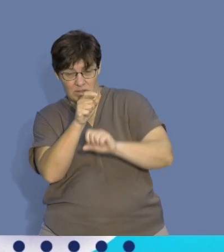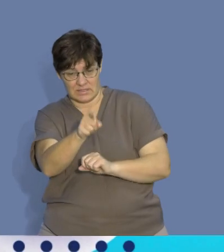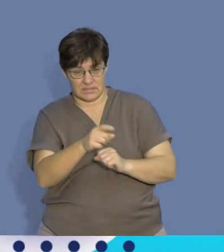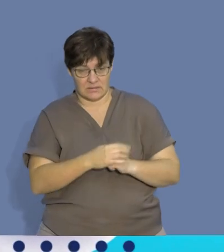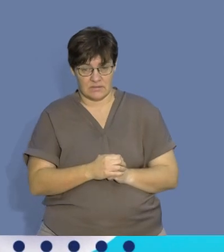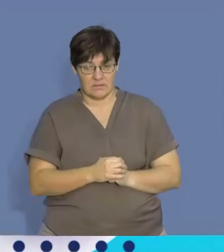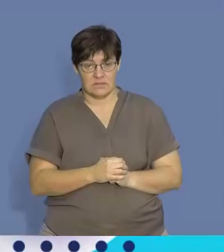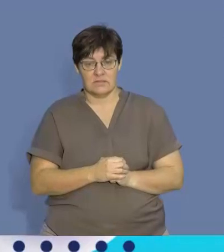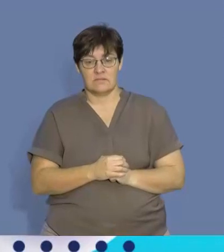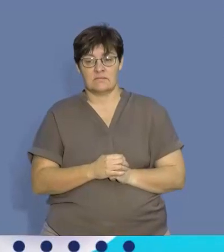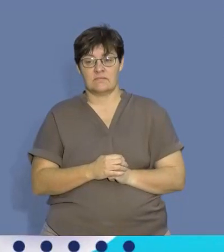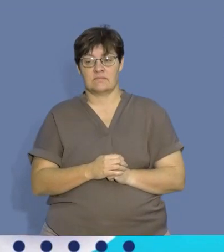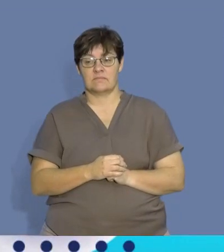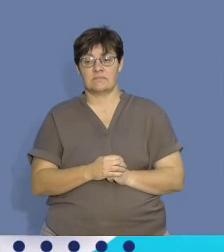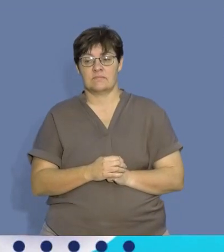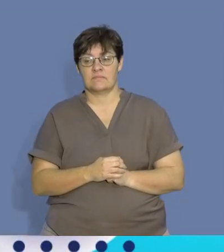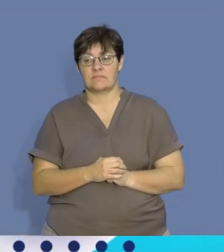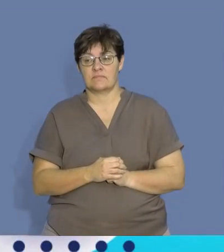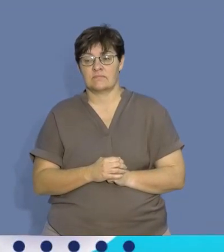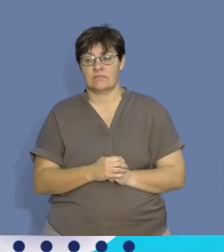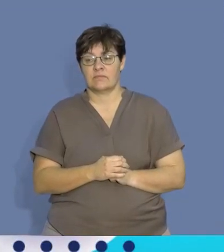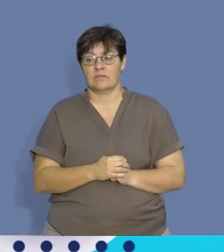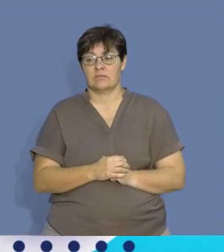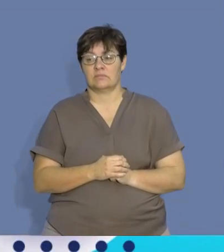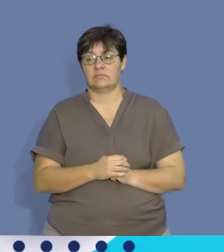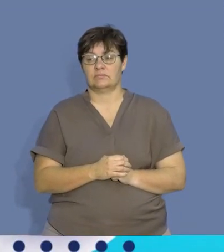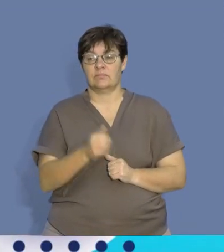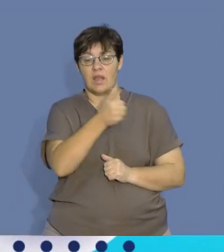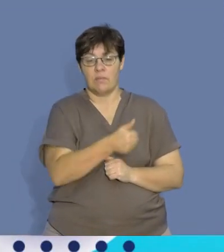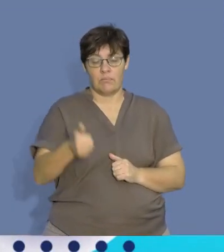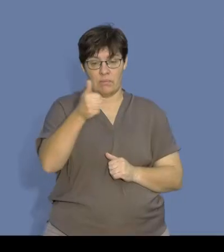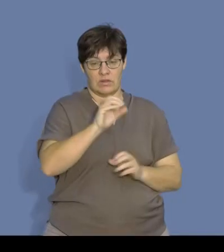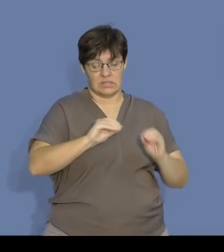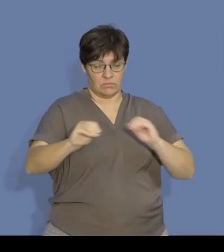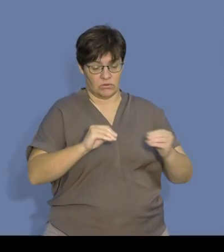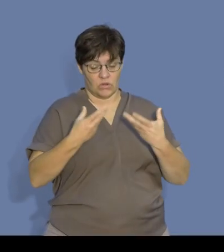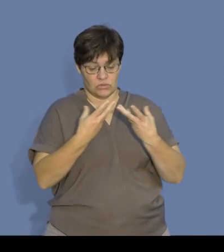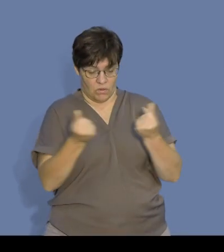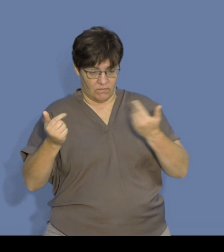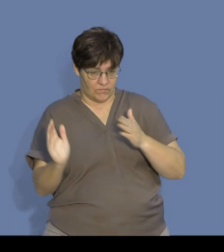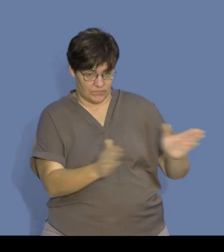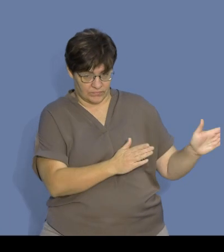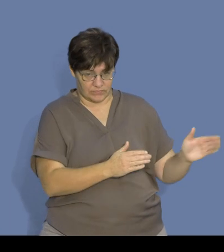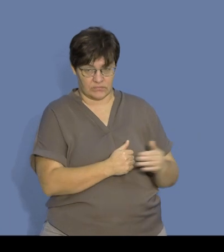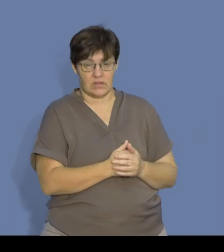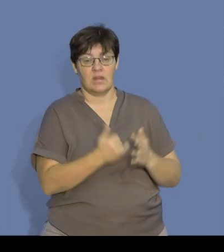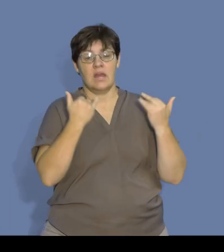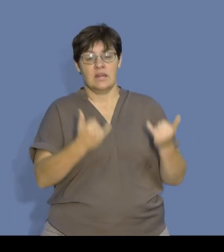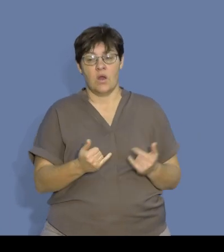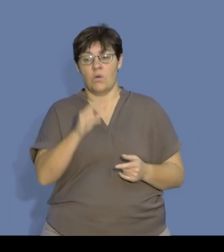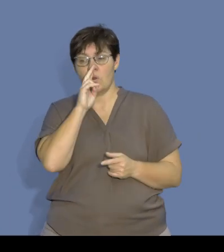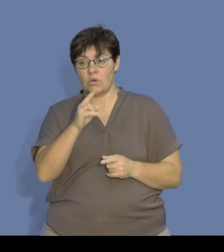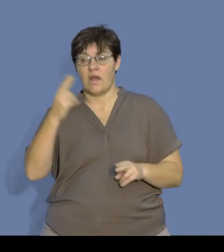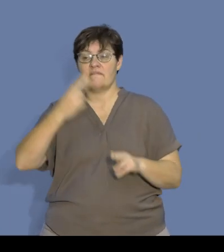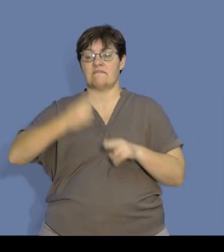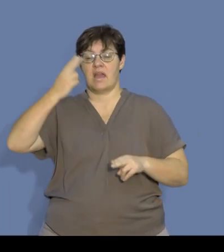to pay special attention to the next calculation. So primary distribution is now sorted. Let's